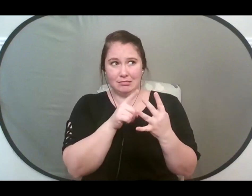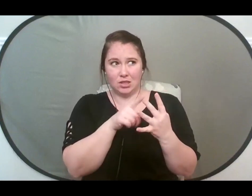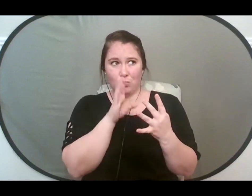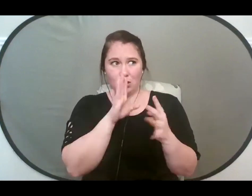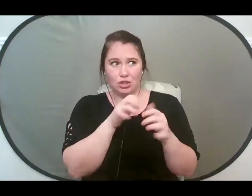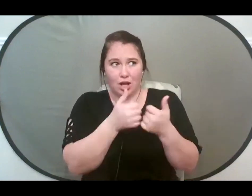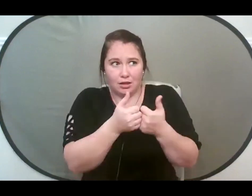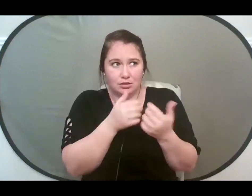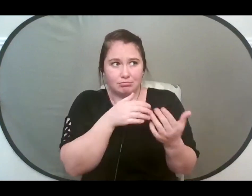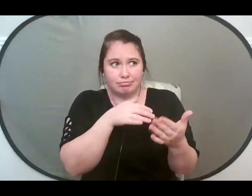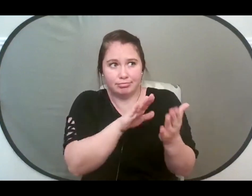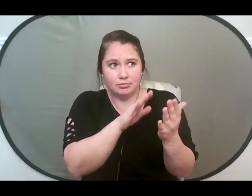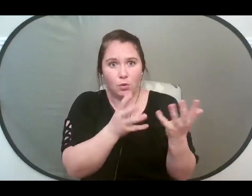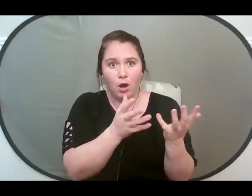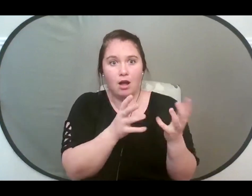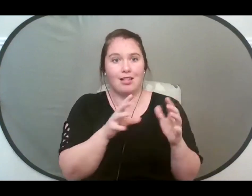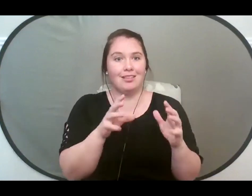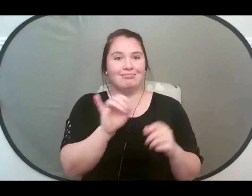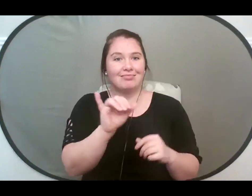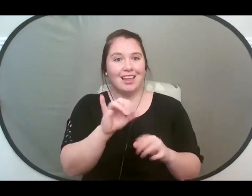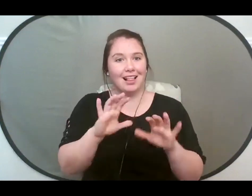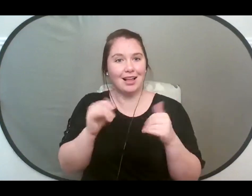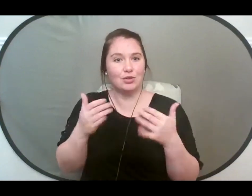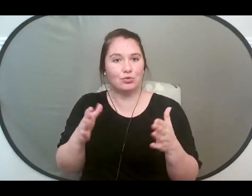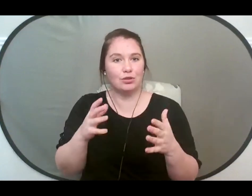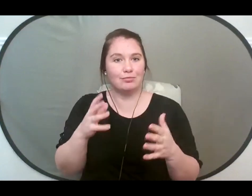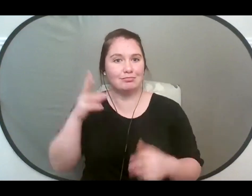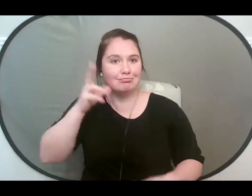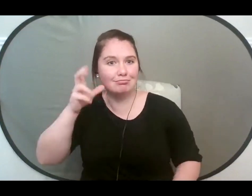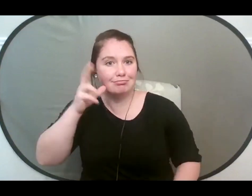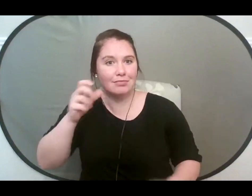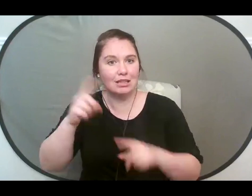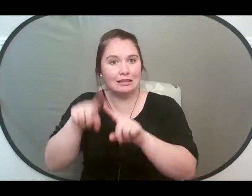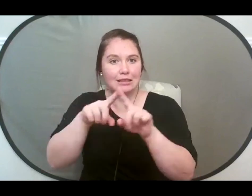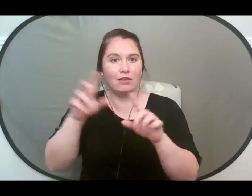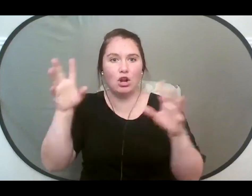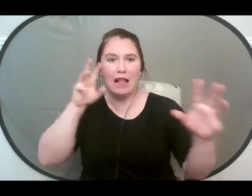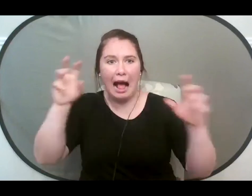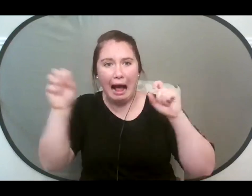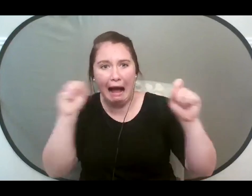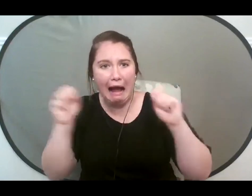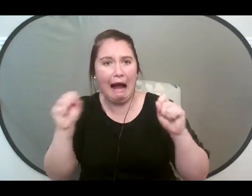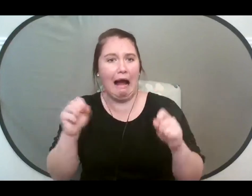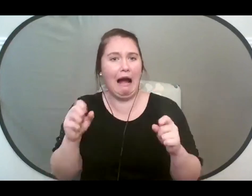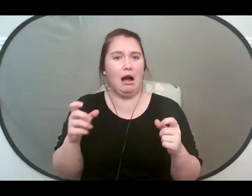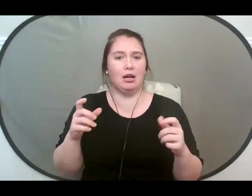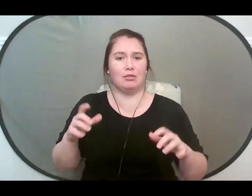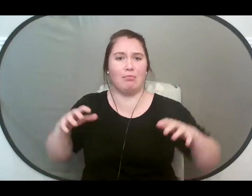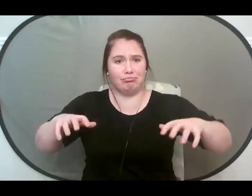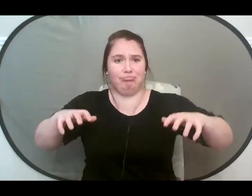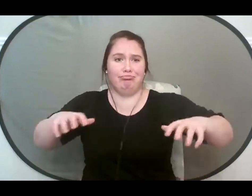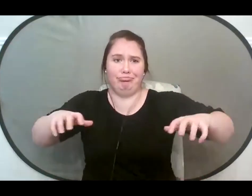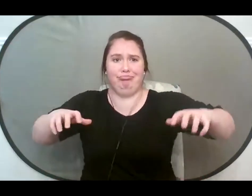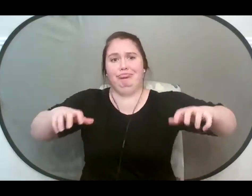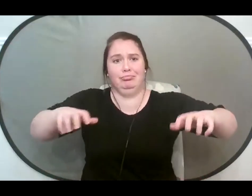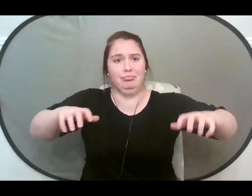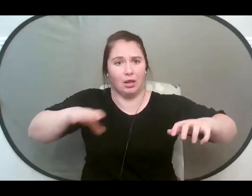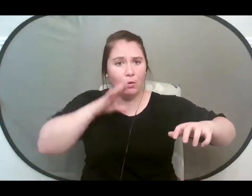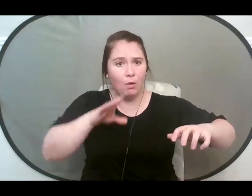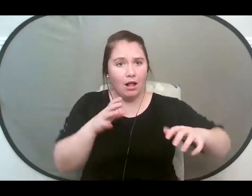You know, the noise disruption alone, just with that type of work on education. There